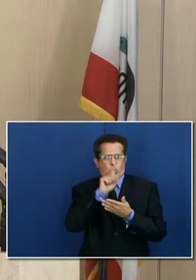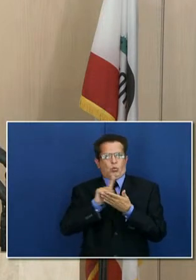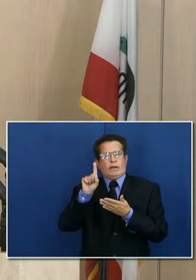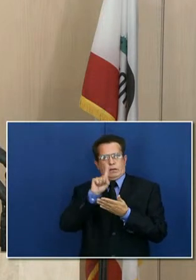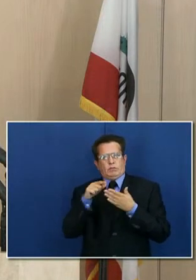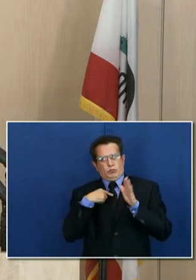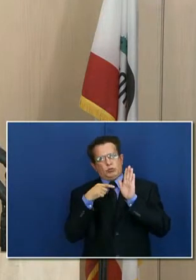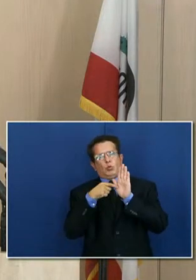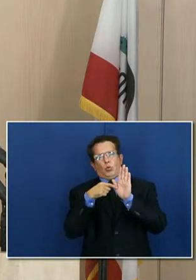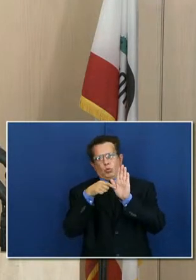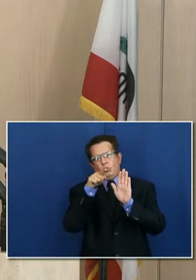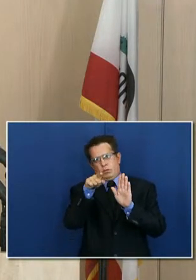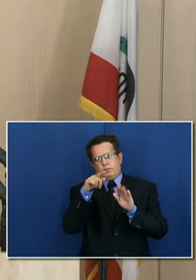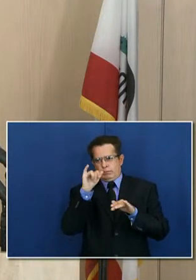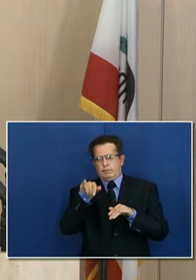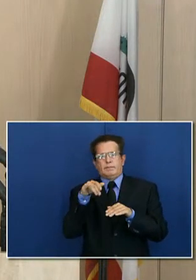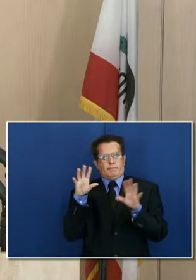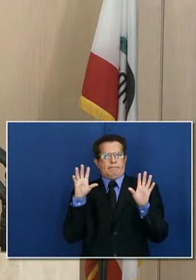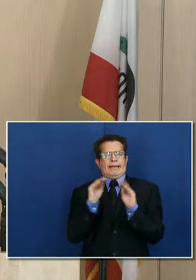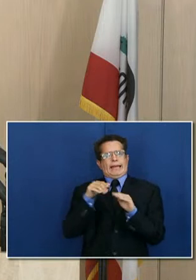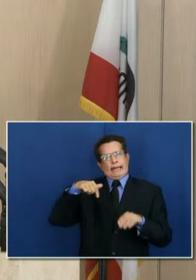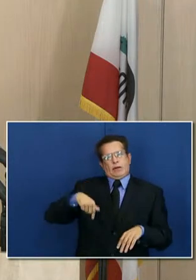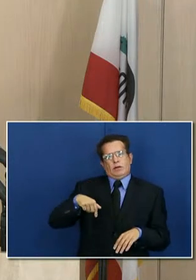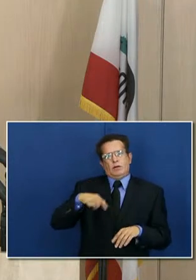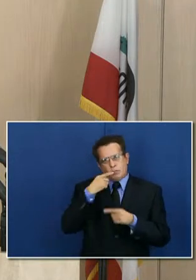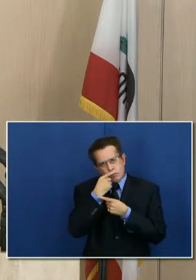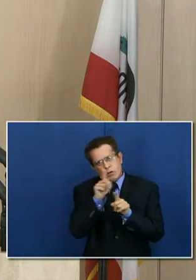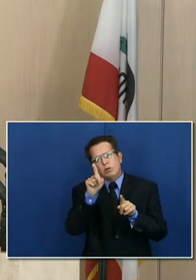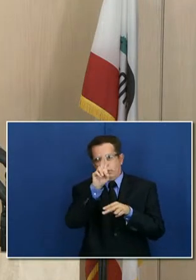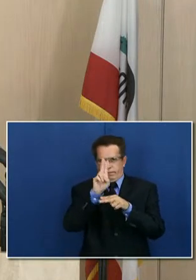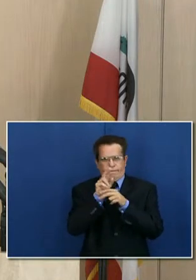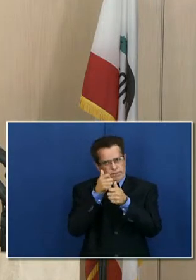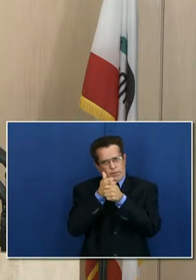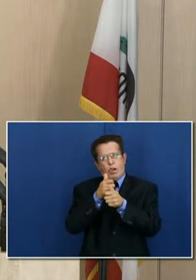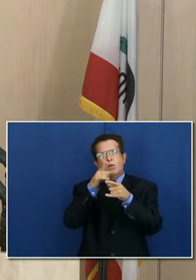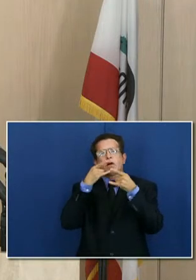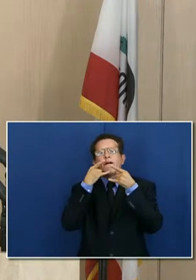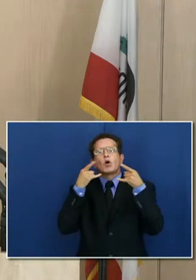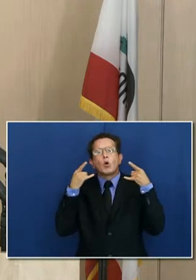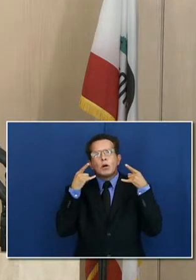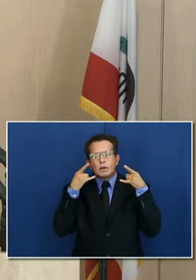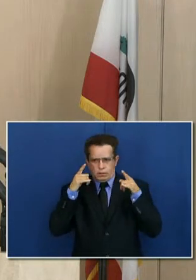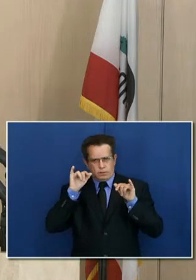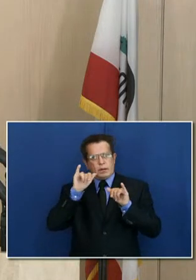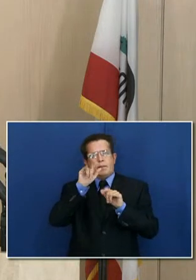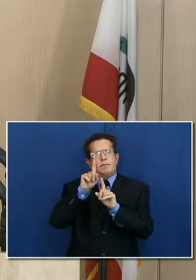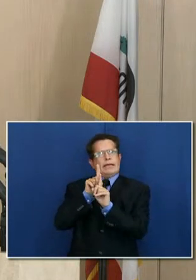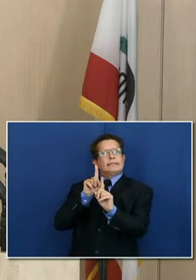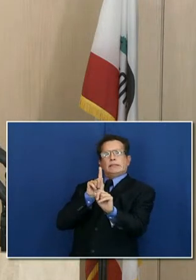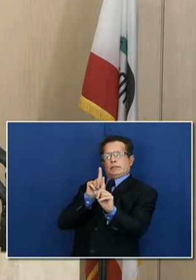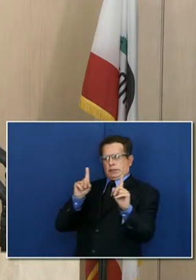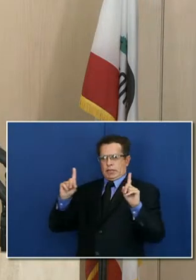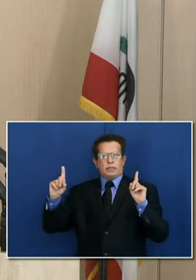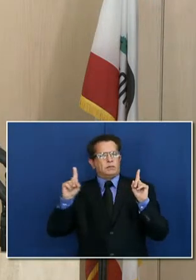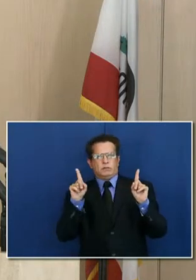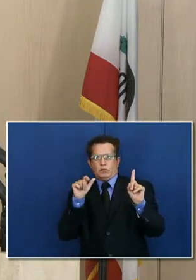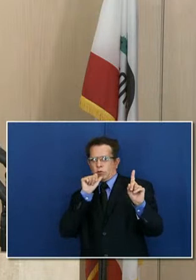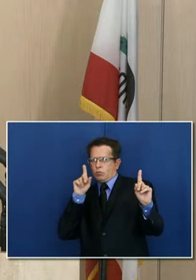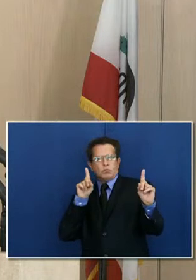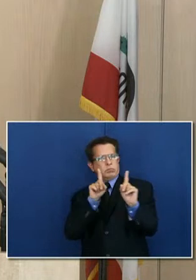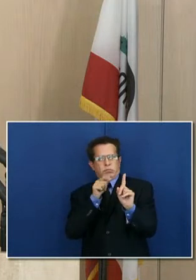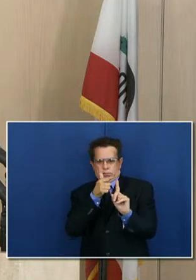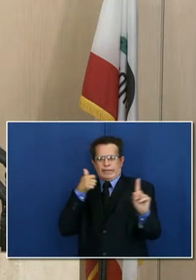we have these media briefings. And that is to wear facial coverings, to maintain social distancing, and to